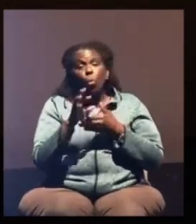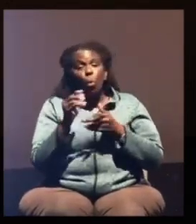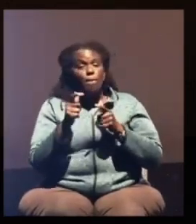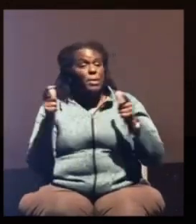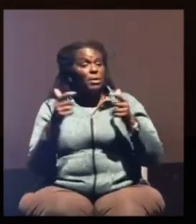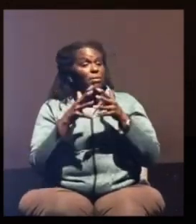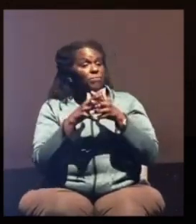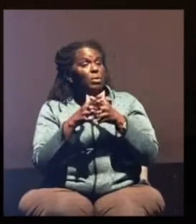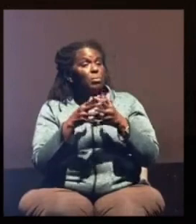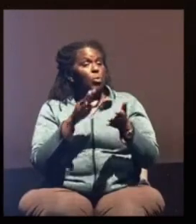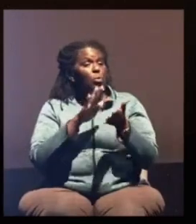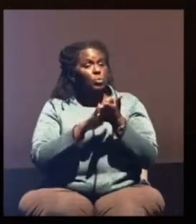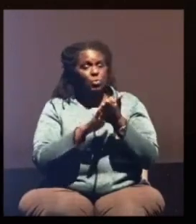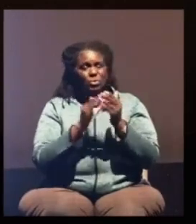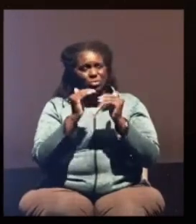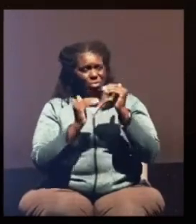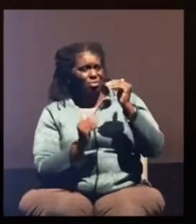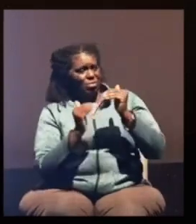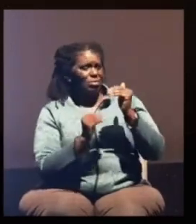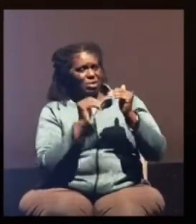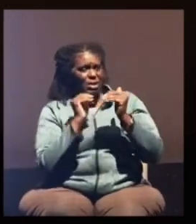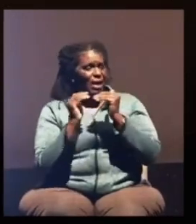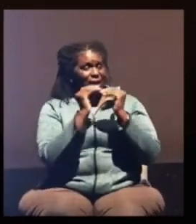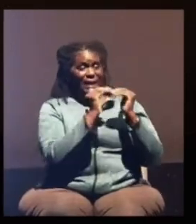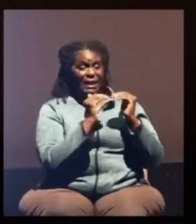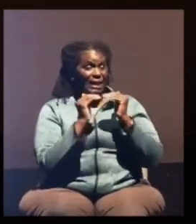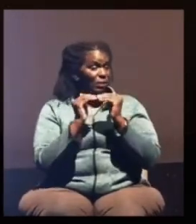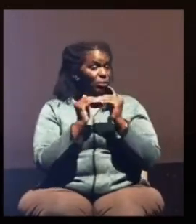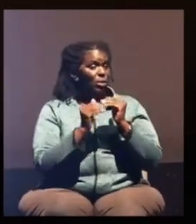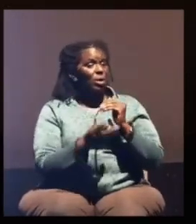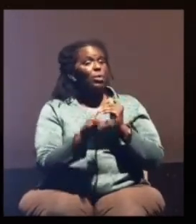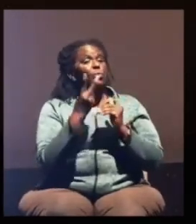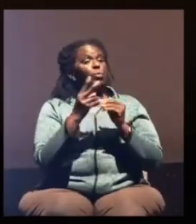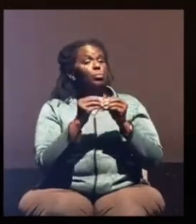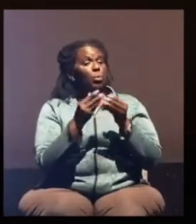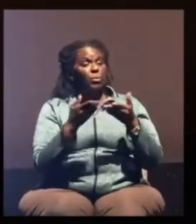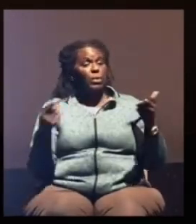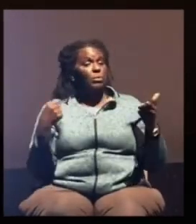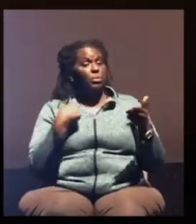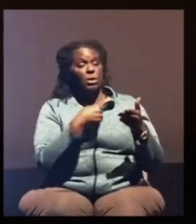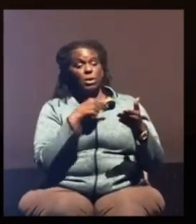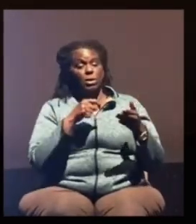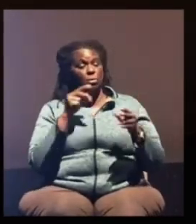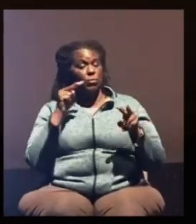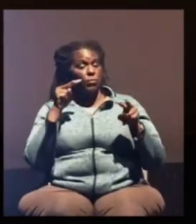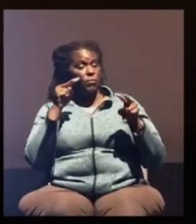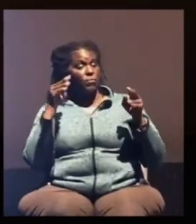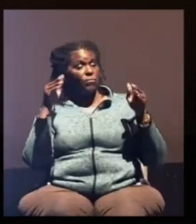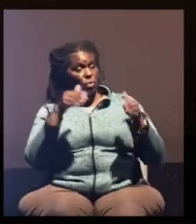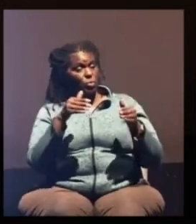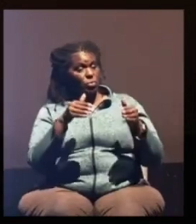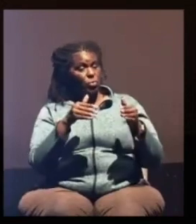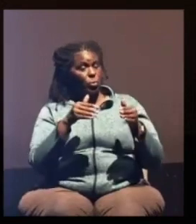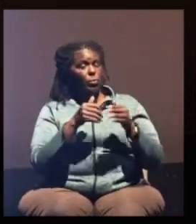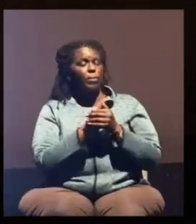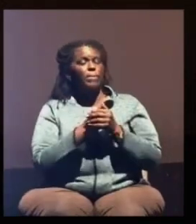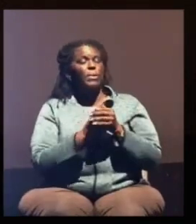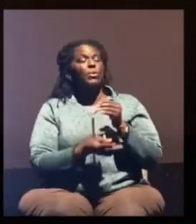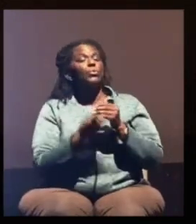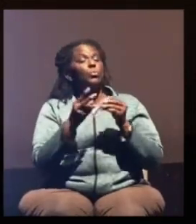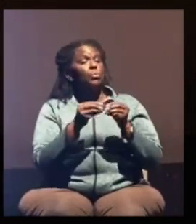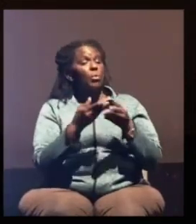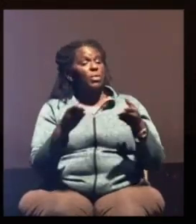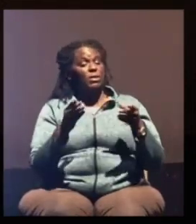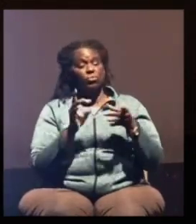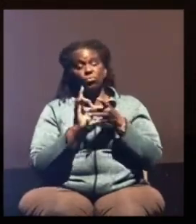All of these things matter. But I think there are two other aspects of higher education that matter much more and can be